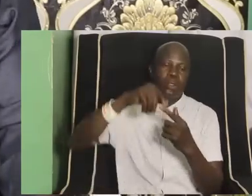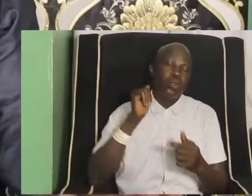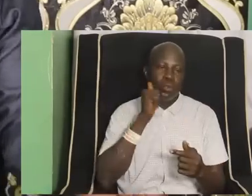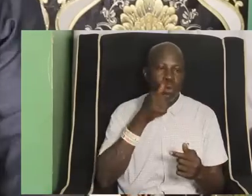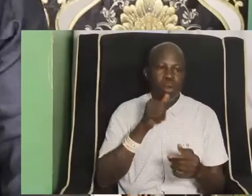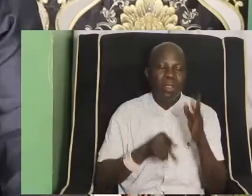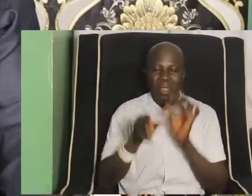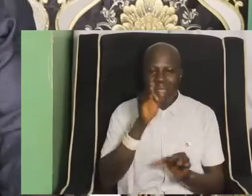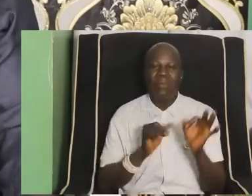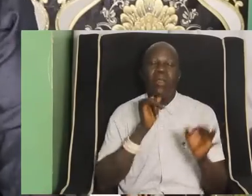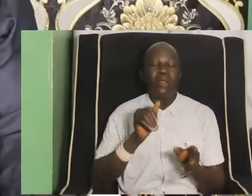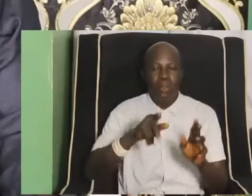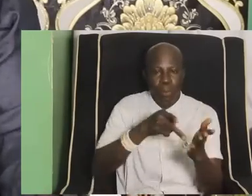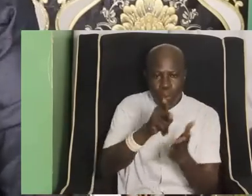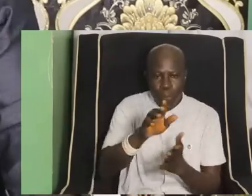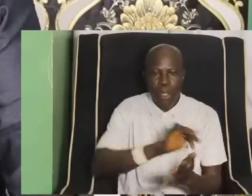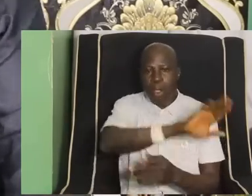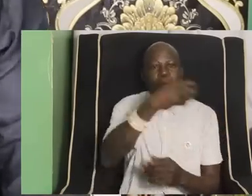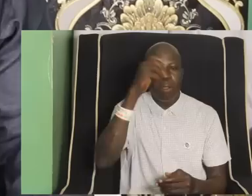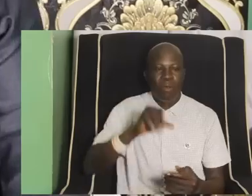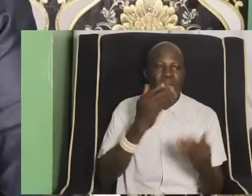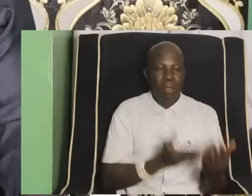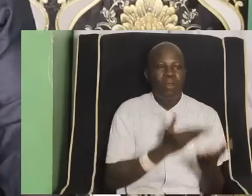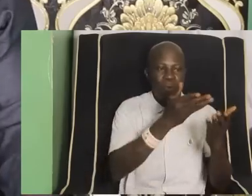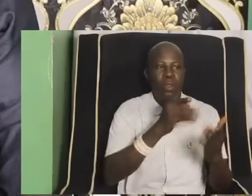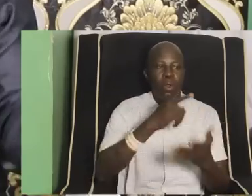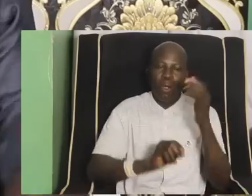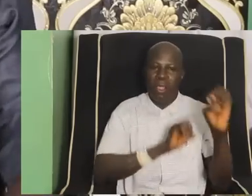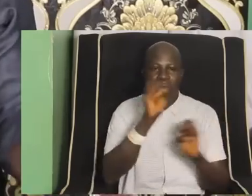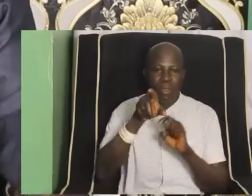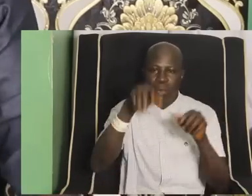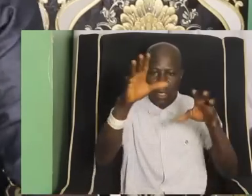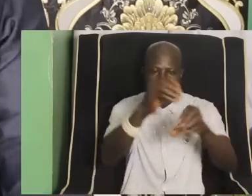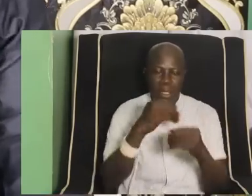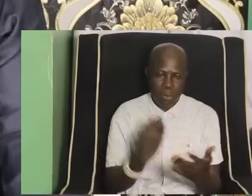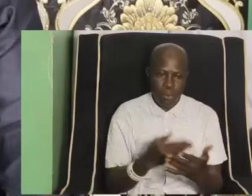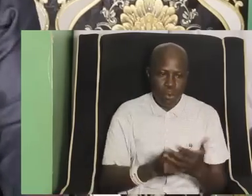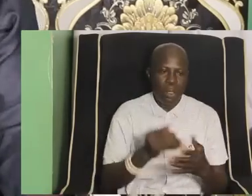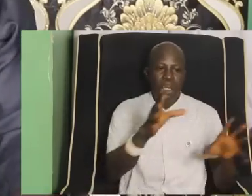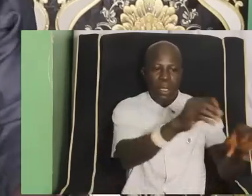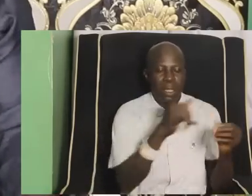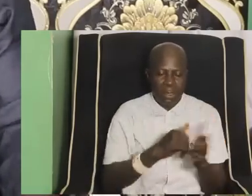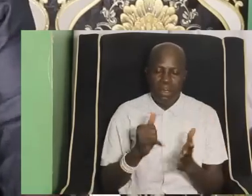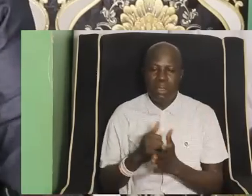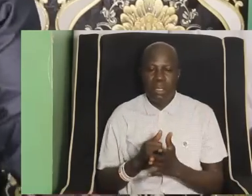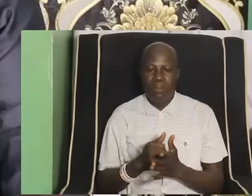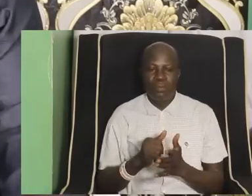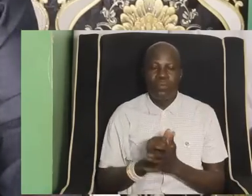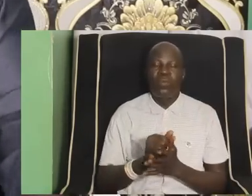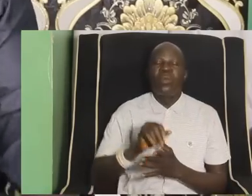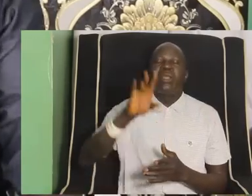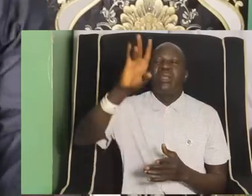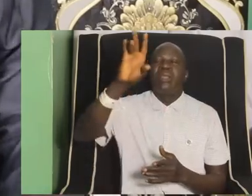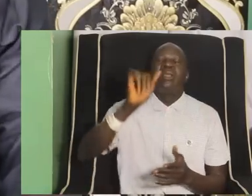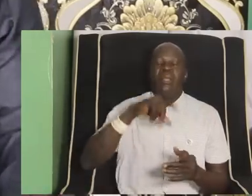No, but this sorry, my dear. We are not paying your covenant. Wherever you can get money. Wow. Get it. Yes. So 7-7